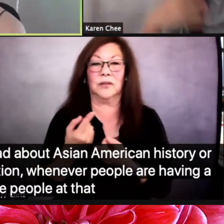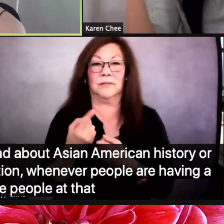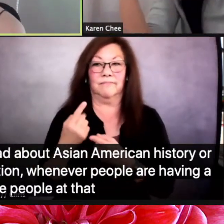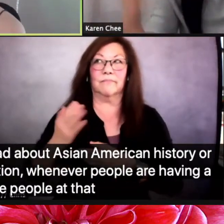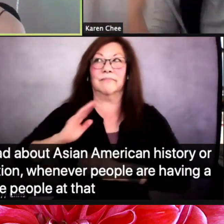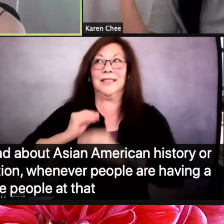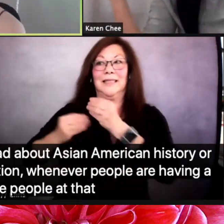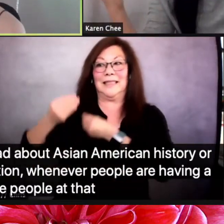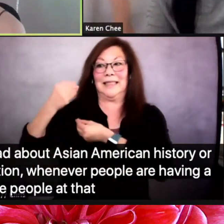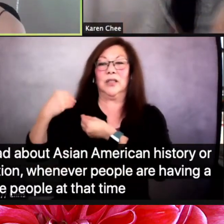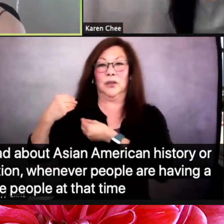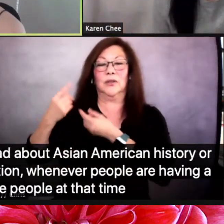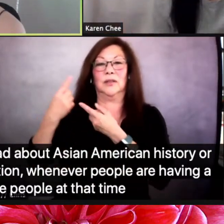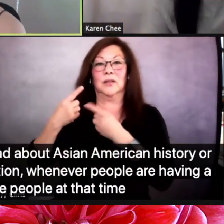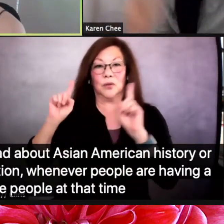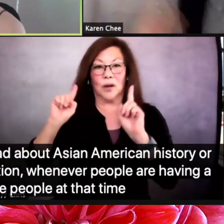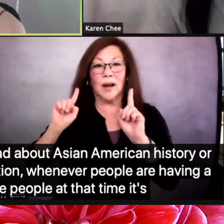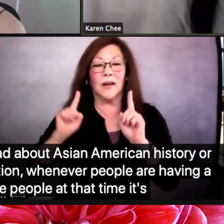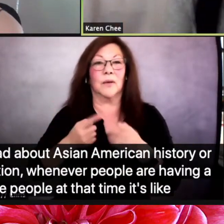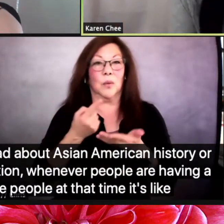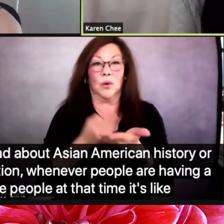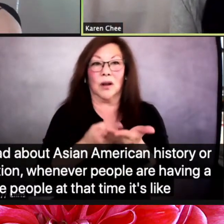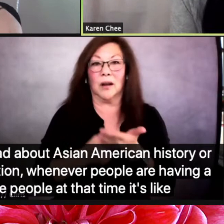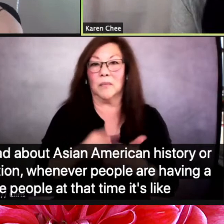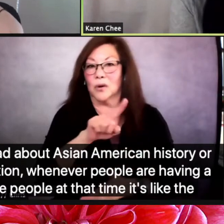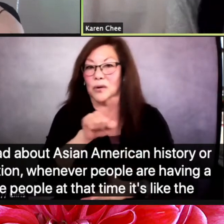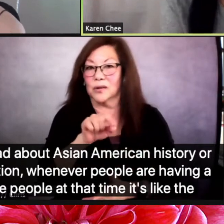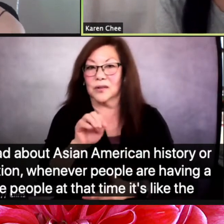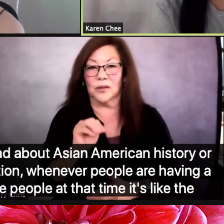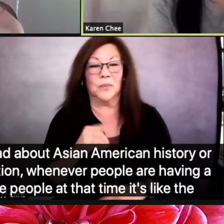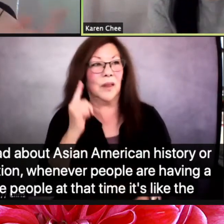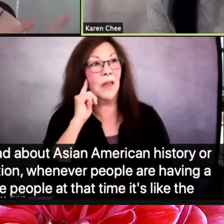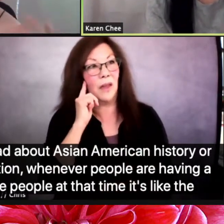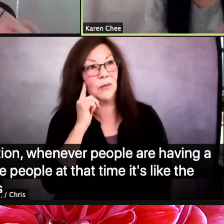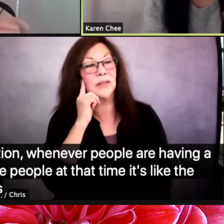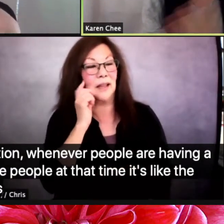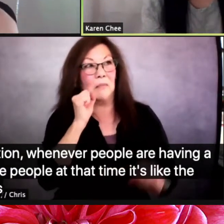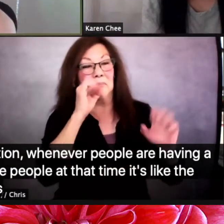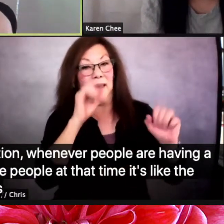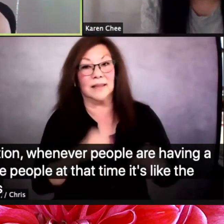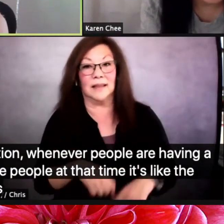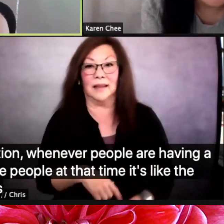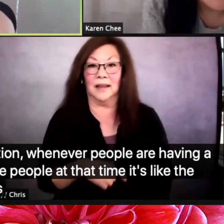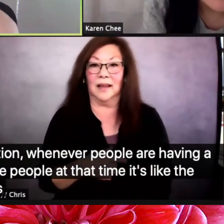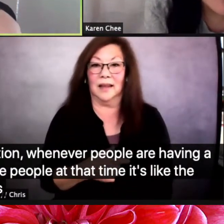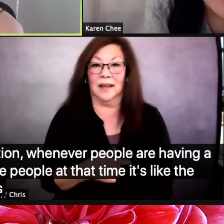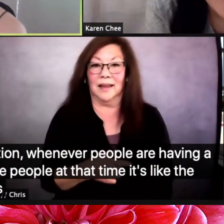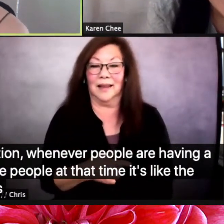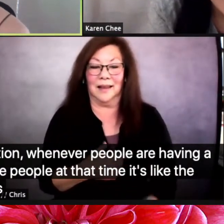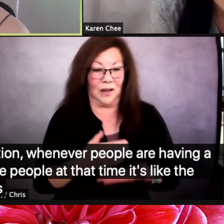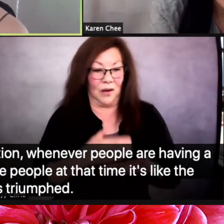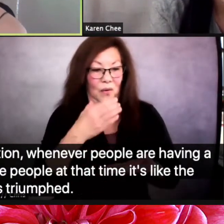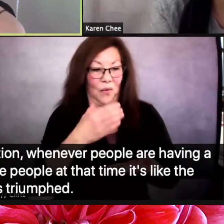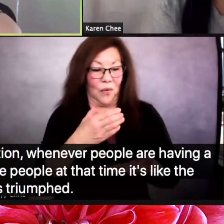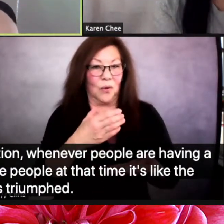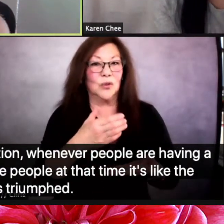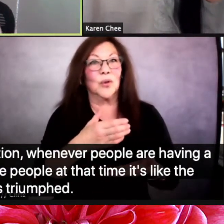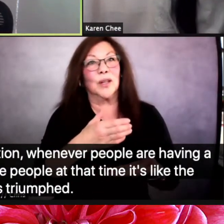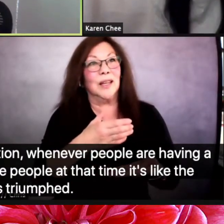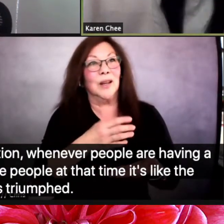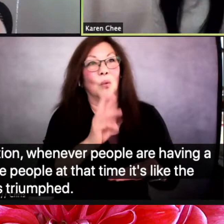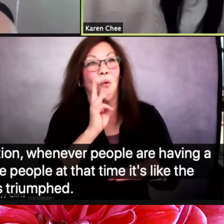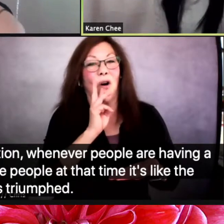Mhm. we're talking over Zoom, which I'm sure they would find magical. I'm We're talking, drinking sparkling water that costs like $5.